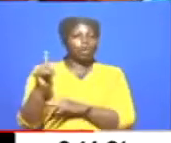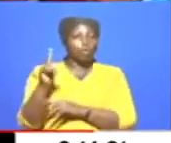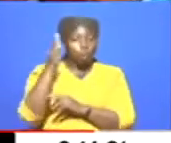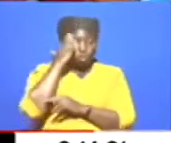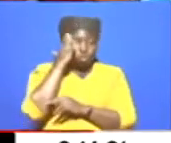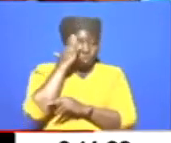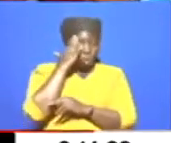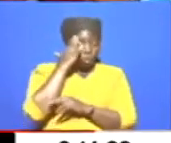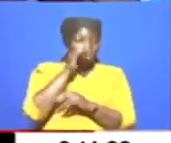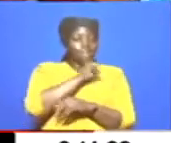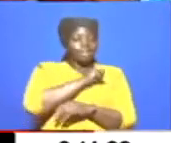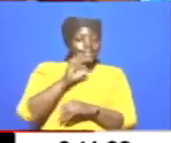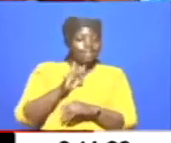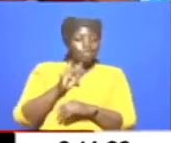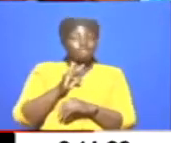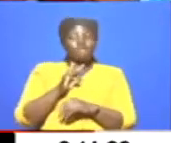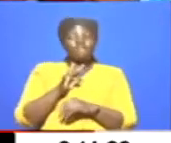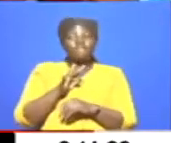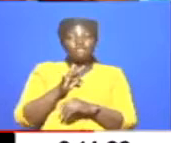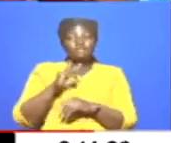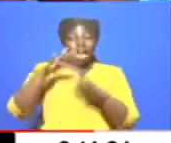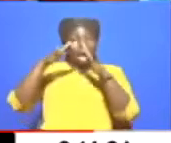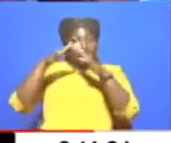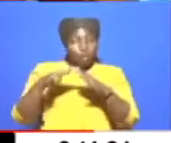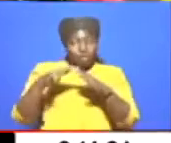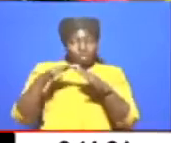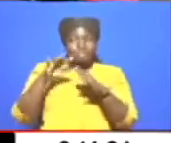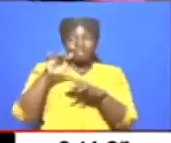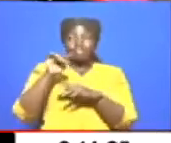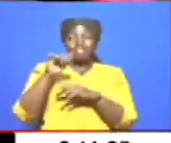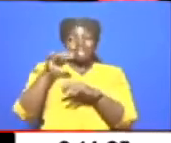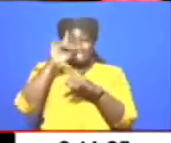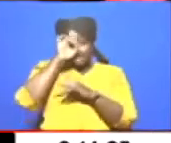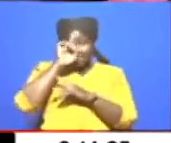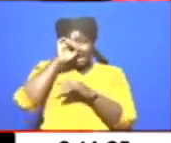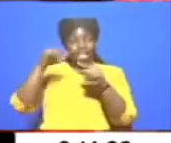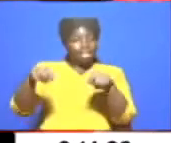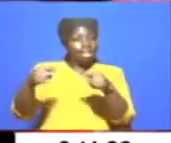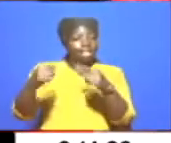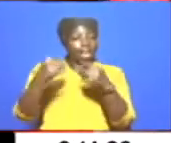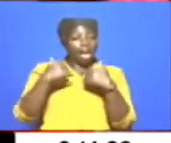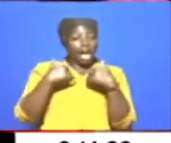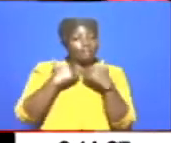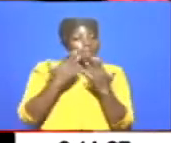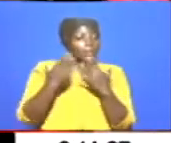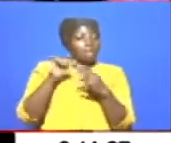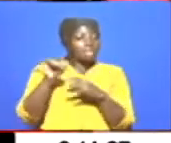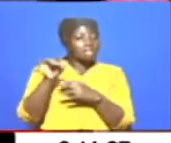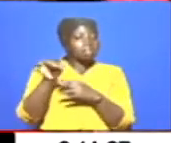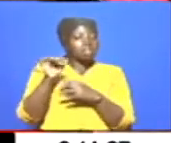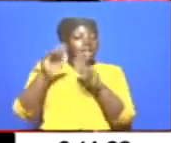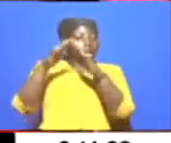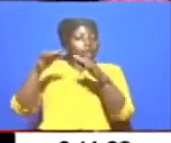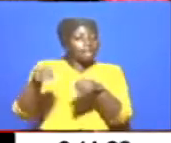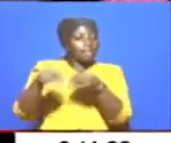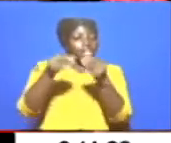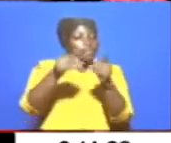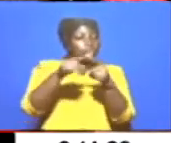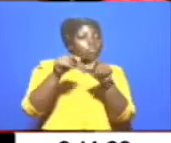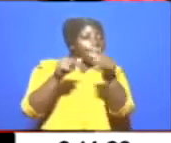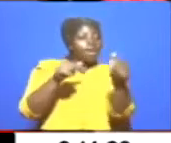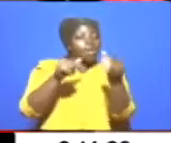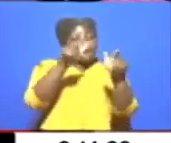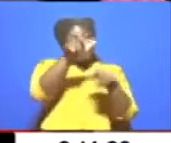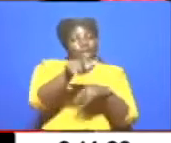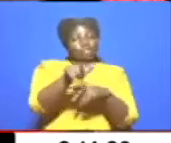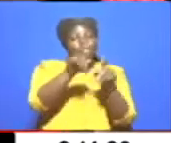serious dispute. Chances are they may have been allocated already to someone, like what you reads out in